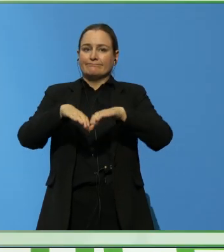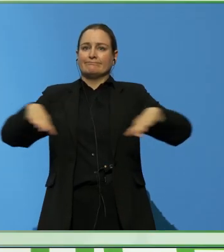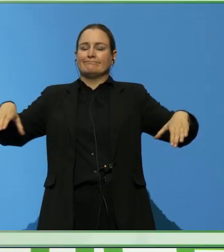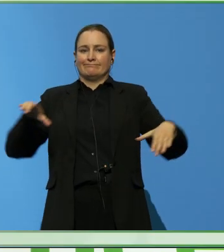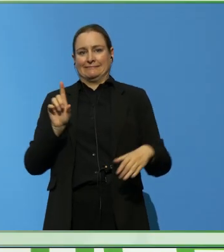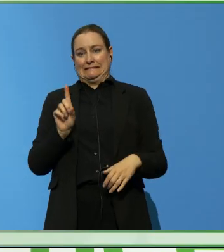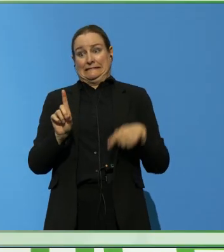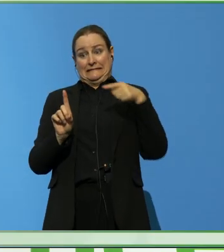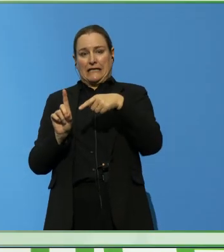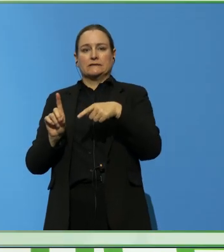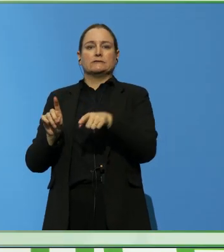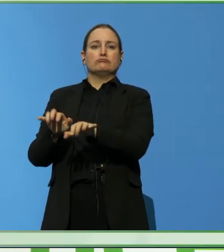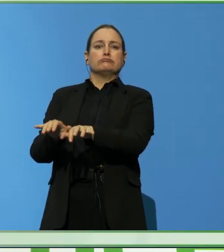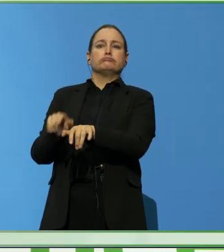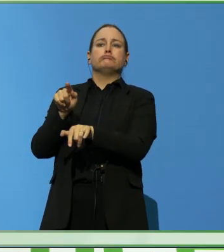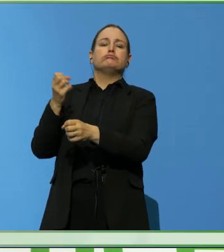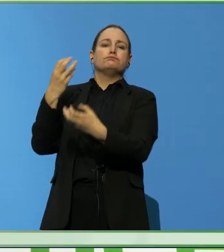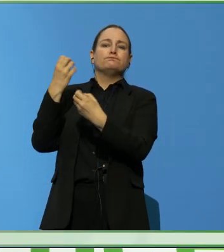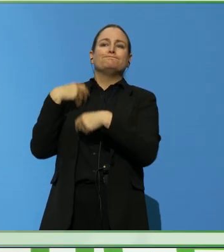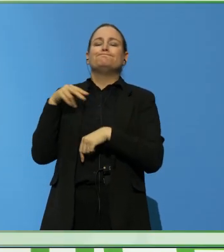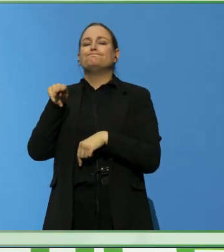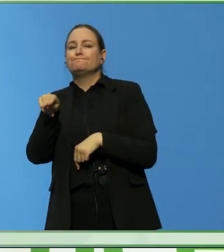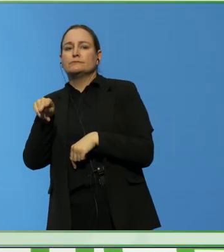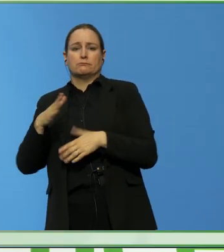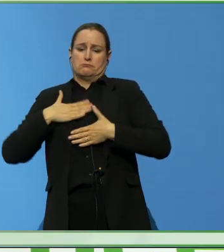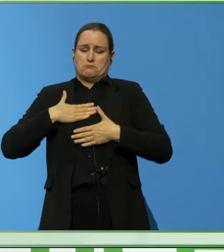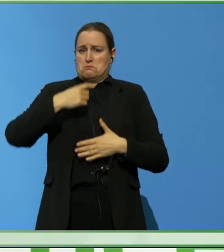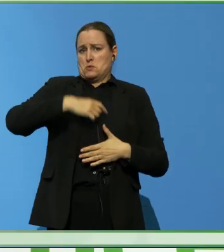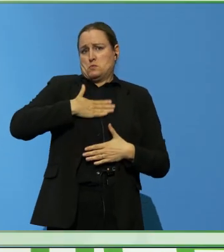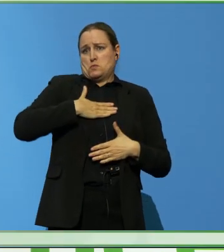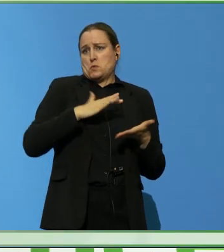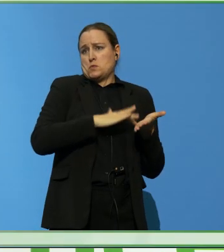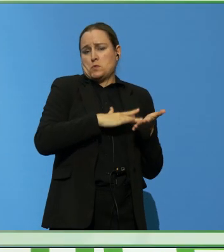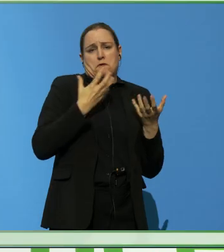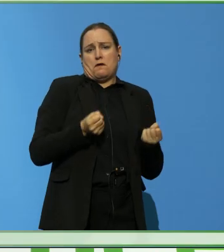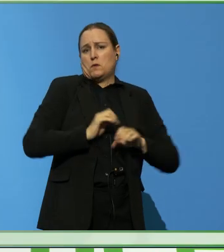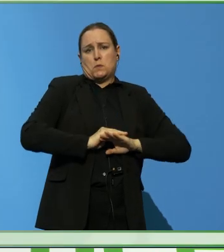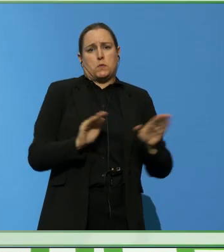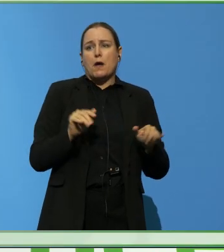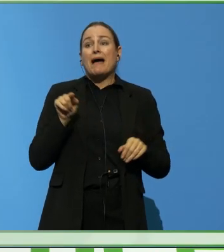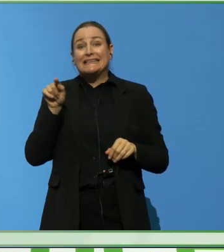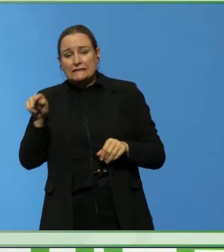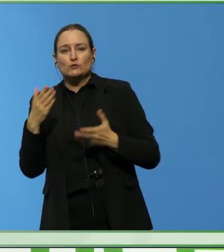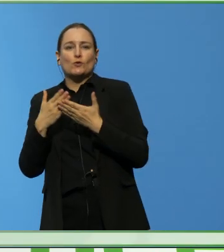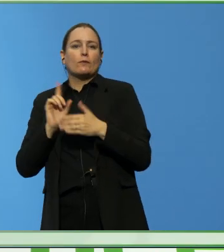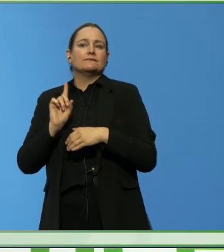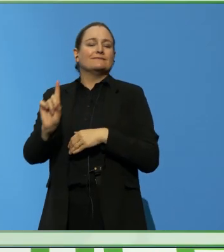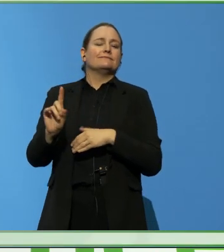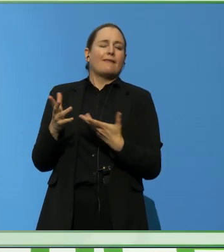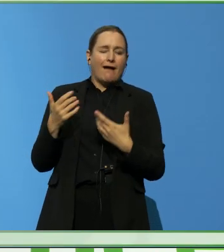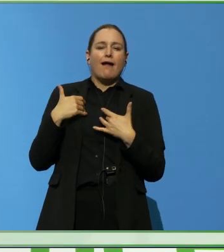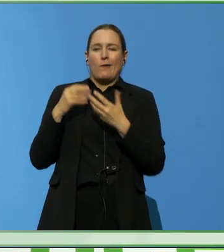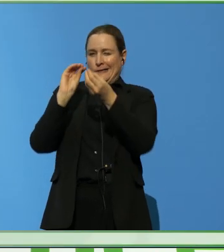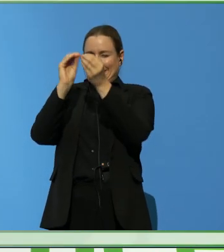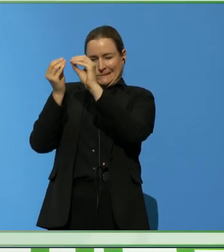also have low-tech versions of Oki, which were also to always reach the most